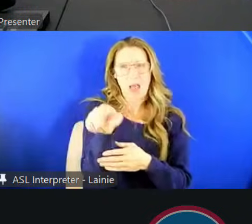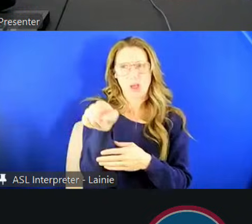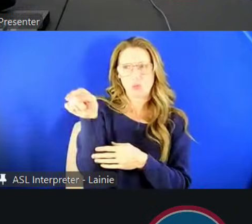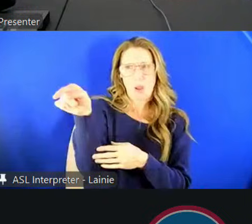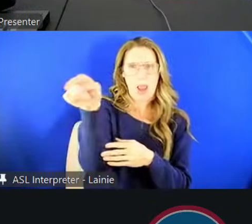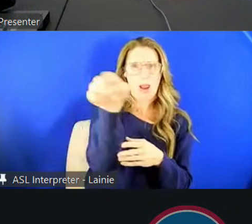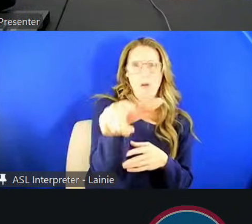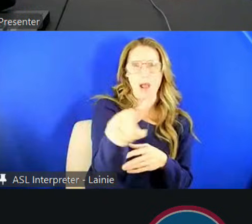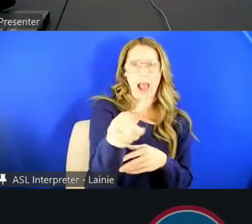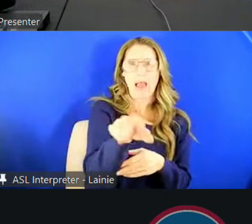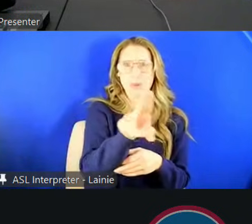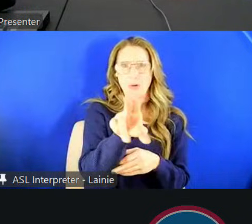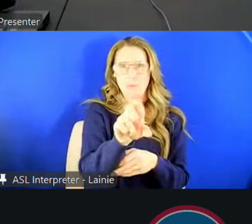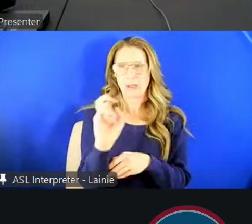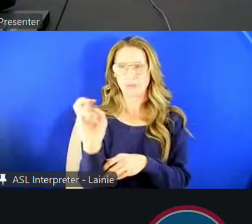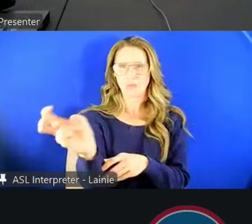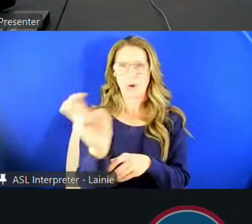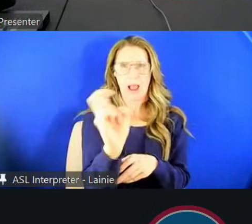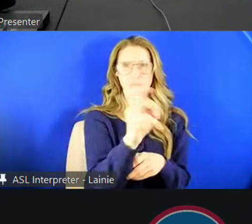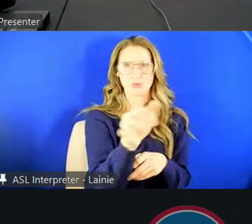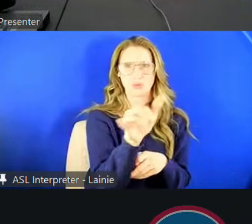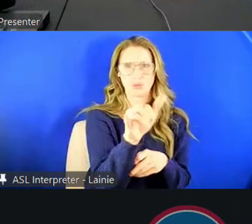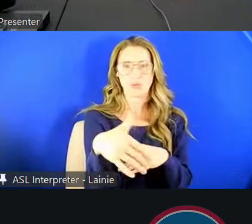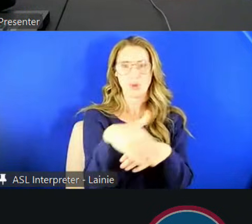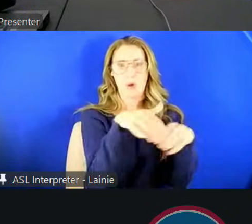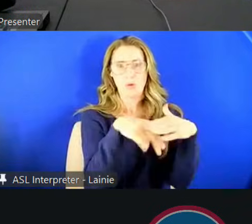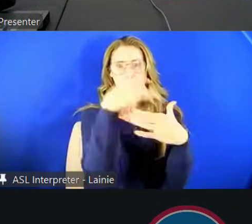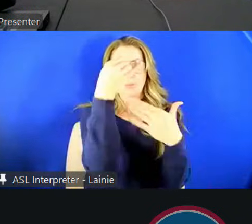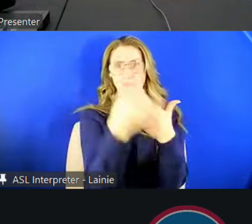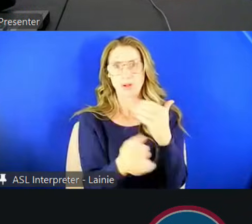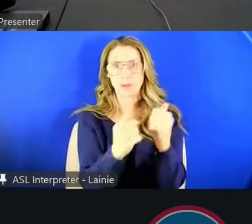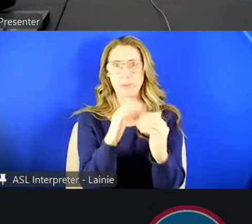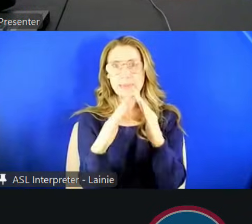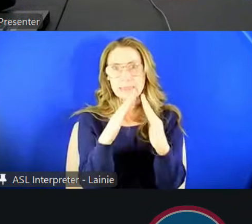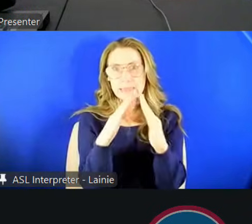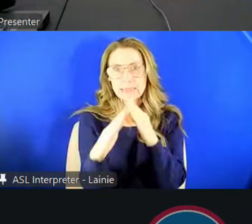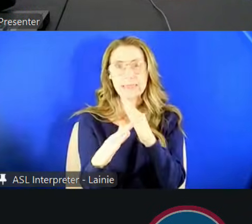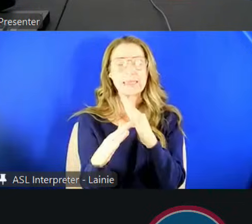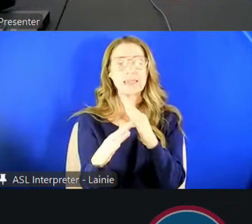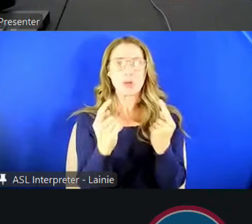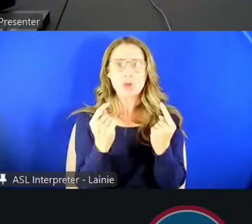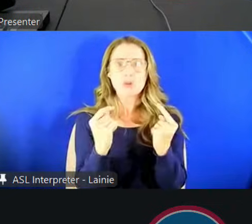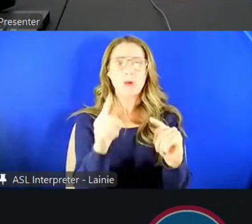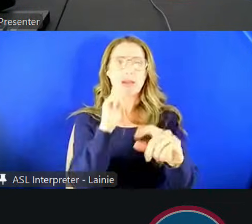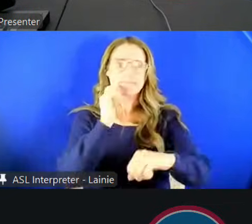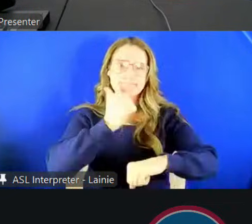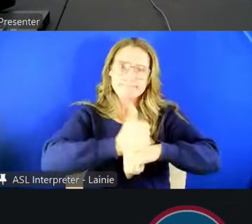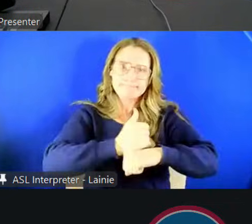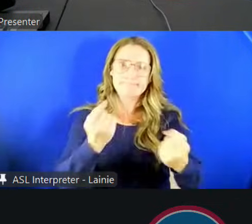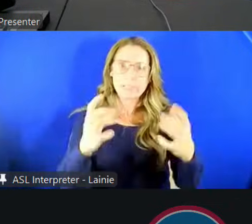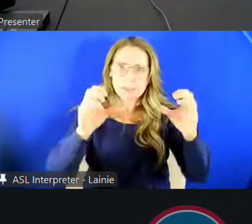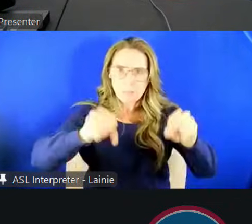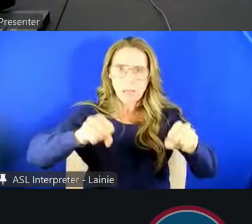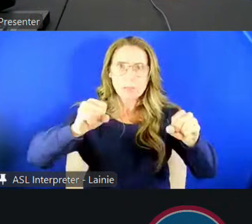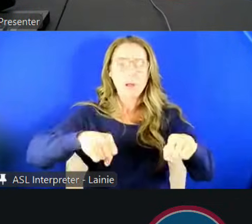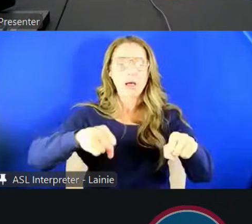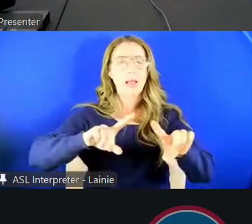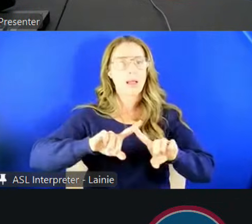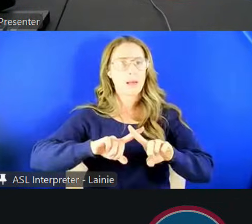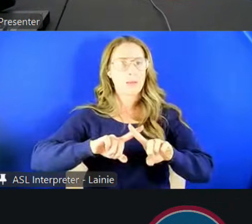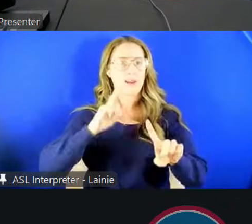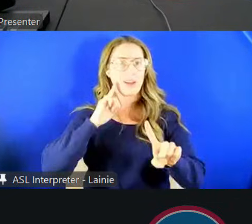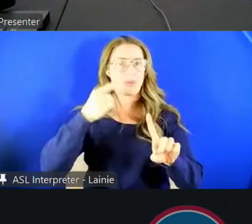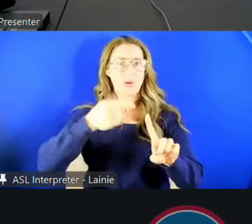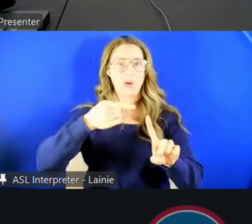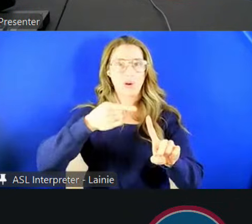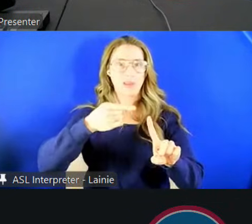as well. As there's overlapping projects with the city and otherwise, we try to put these in as much as possible. But as far as like taking